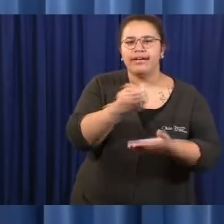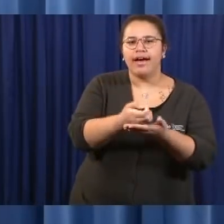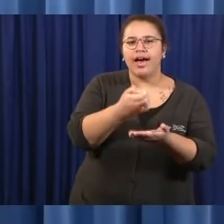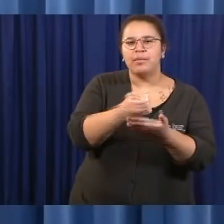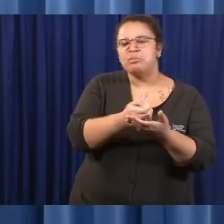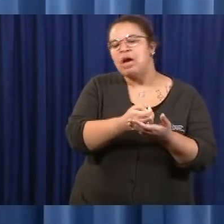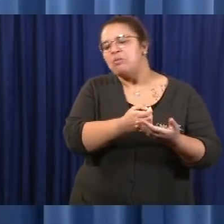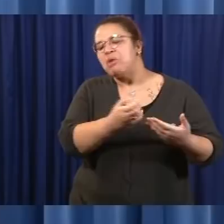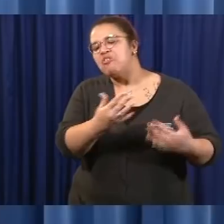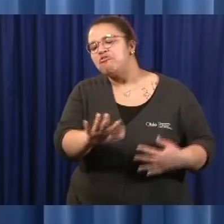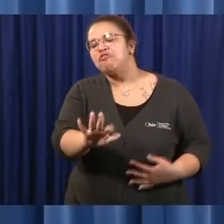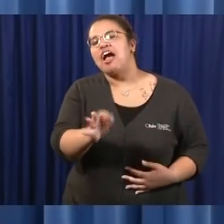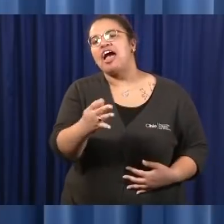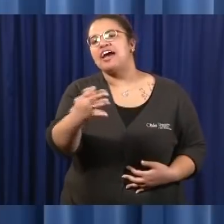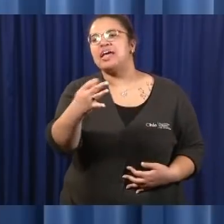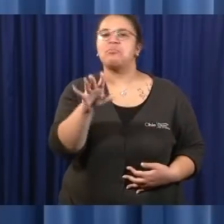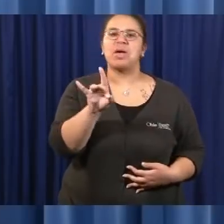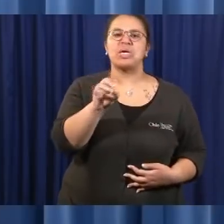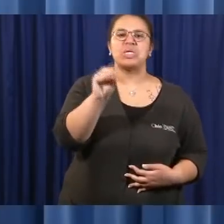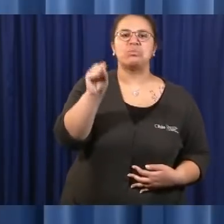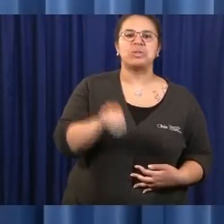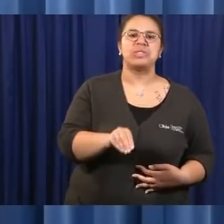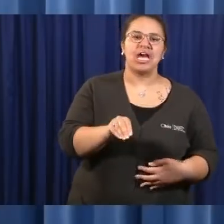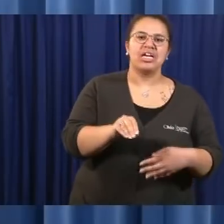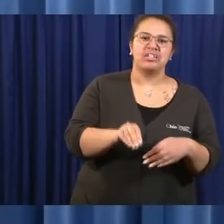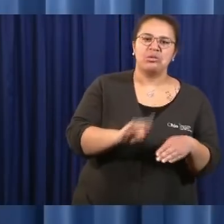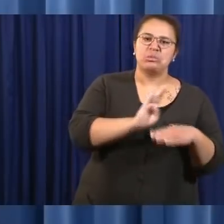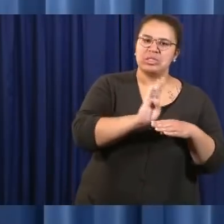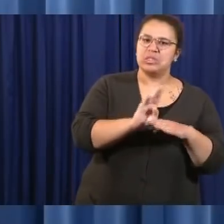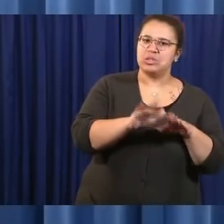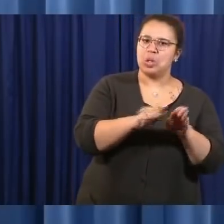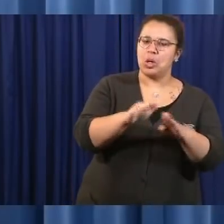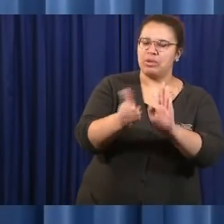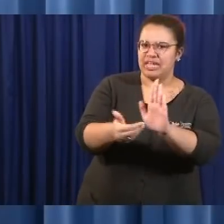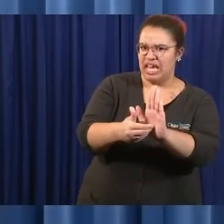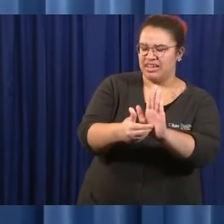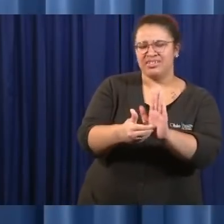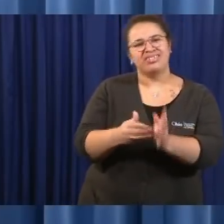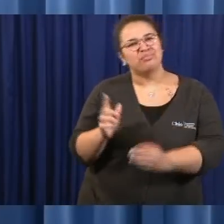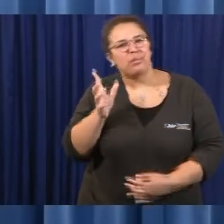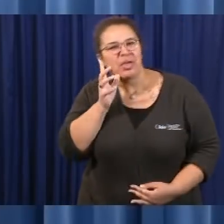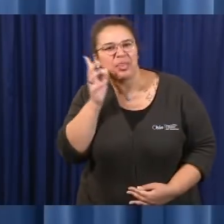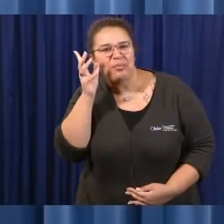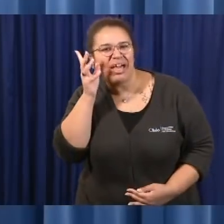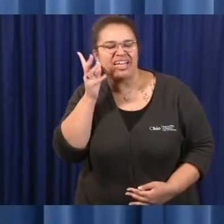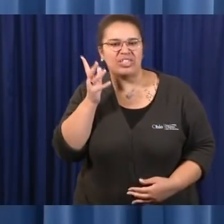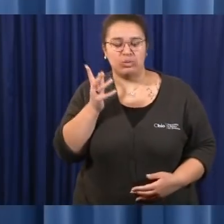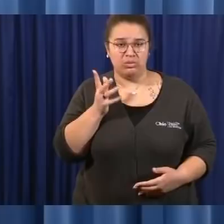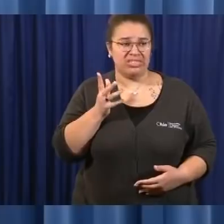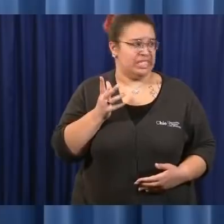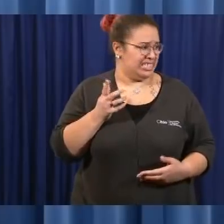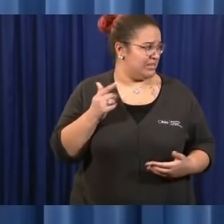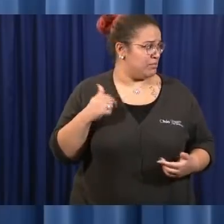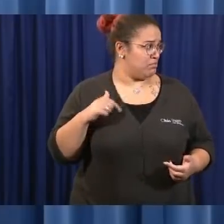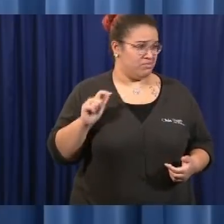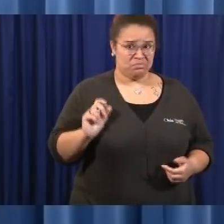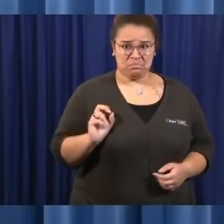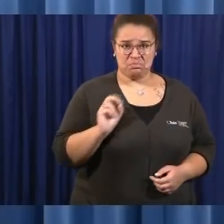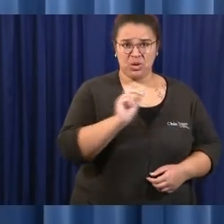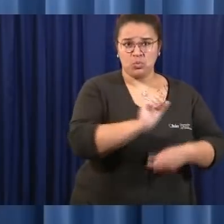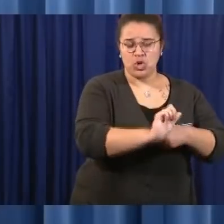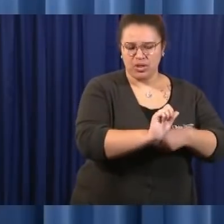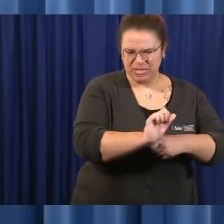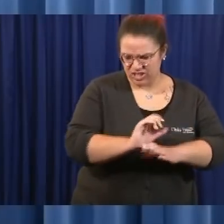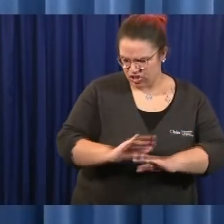What advice do you have to those parents who are returning to work but don't know when they're actually going to have childcare so they actually can return